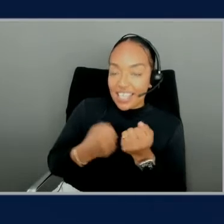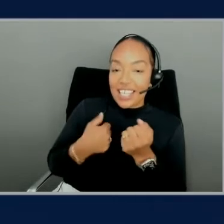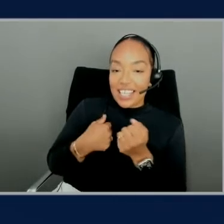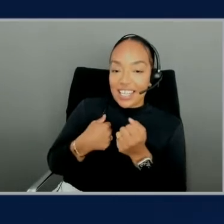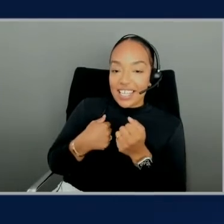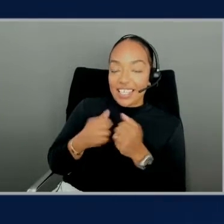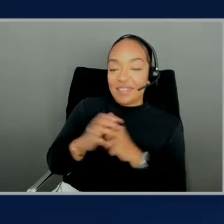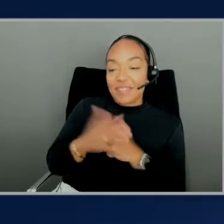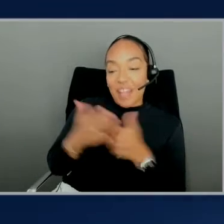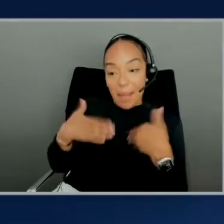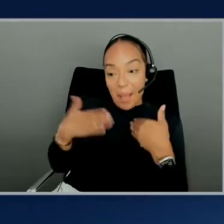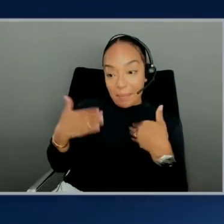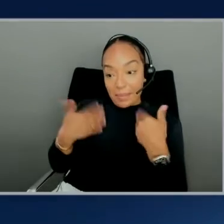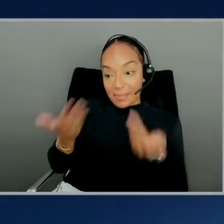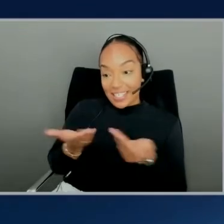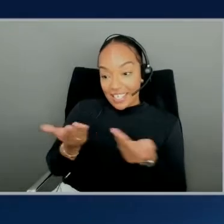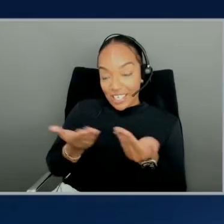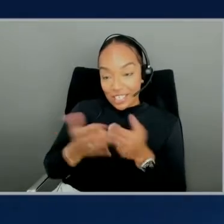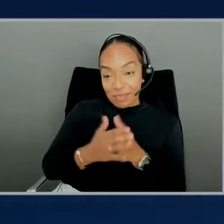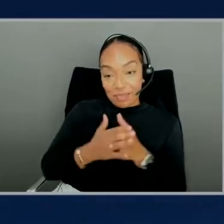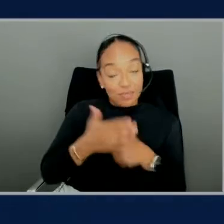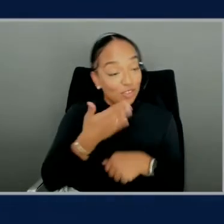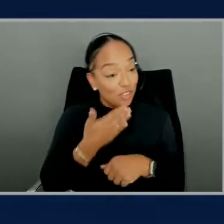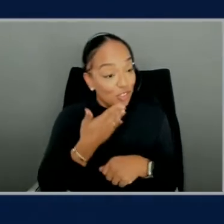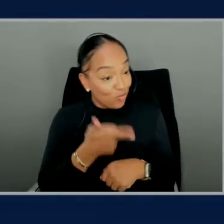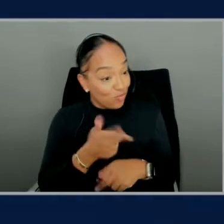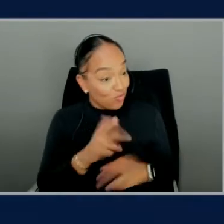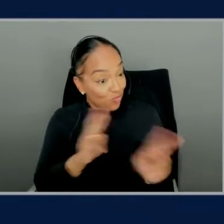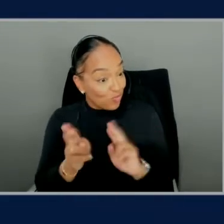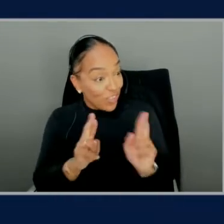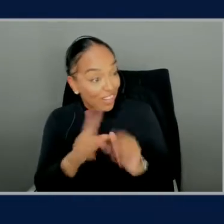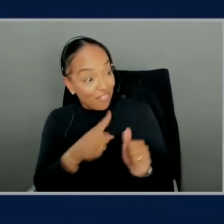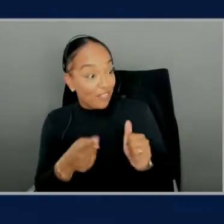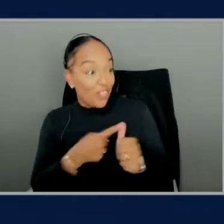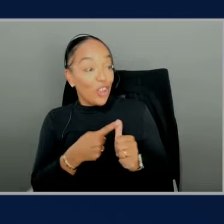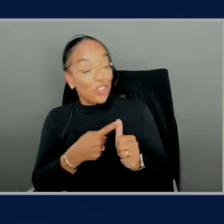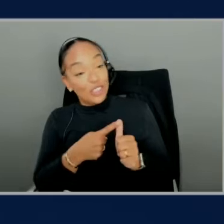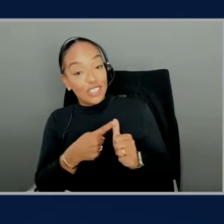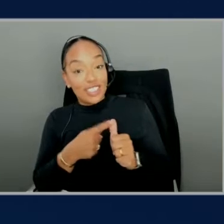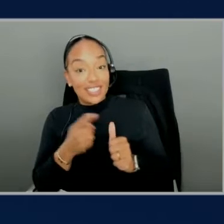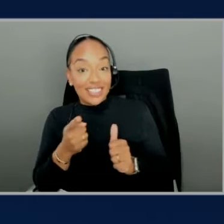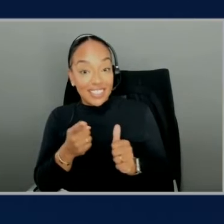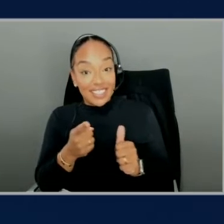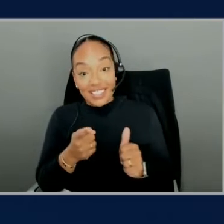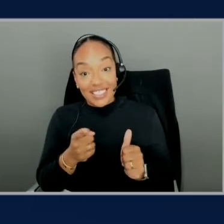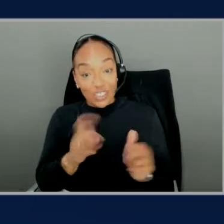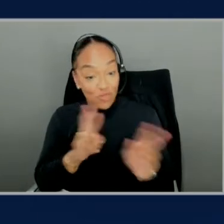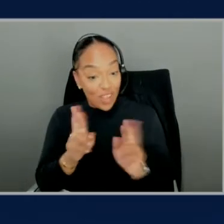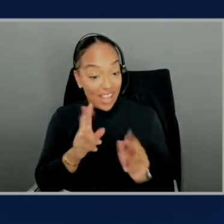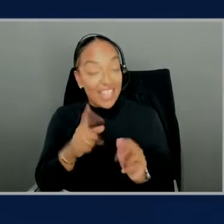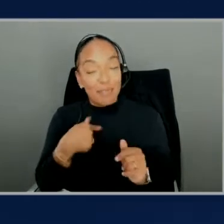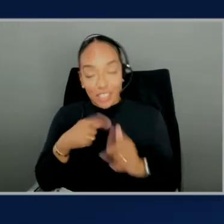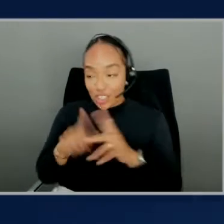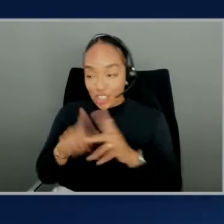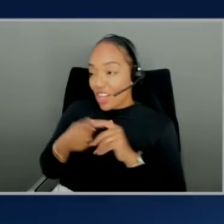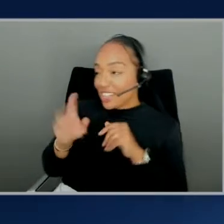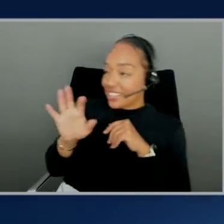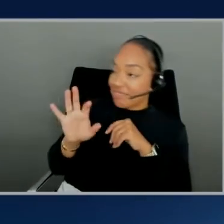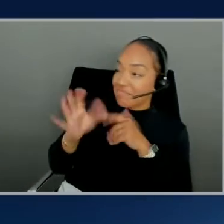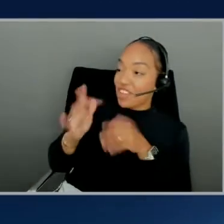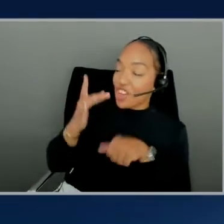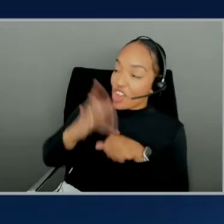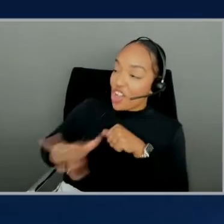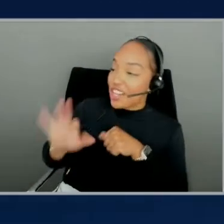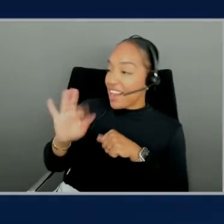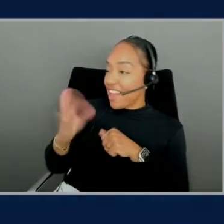be here. Yeah, good. Are you pumped for your first segment on the summit? Started off nice and early, 9:15 a.m., had a session